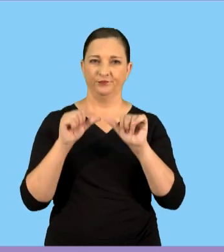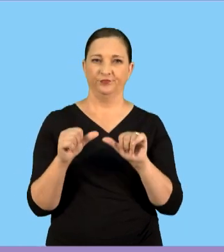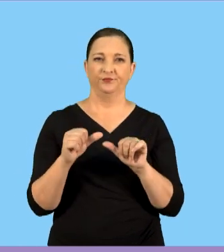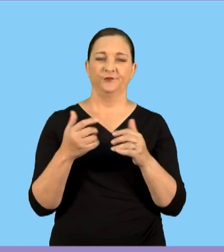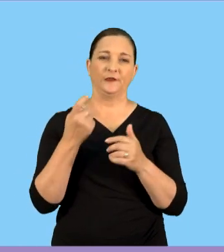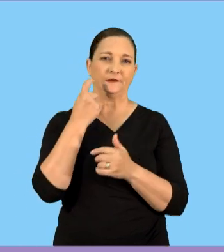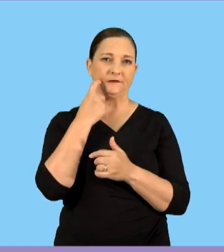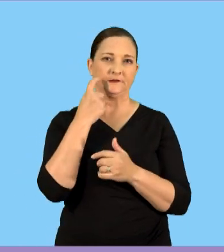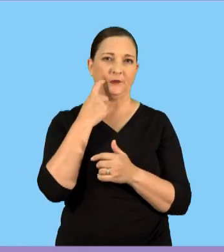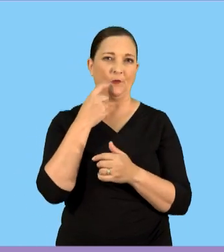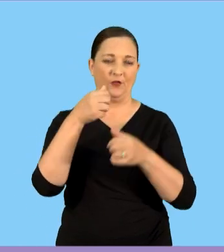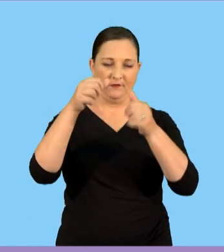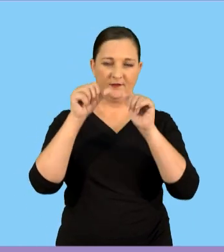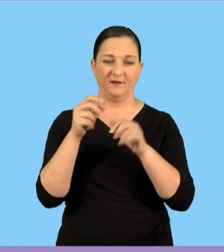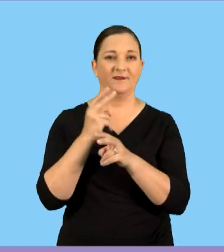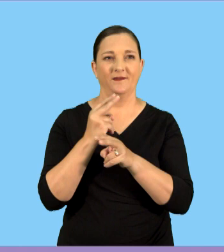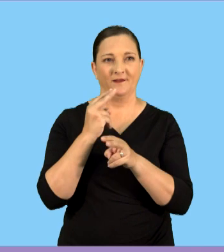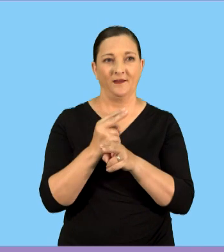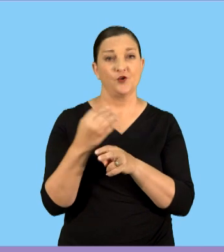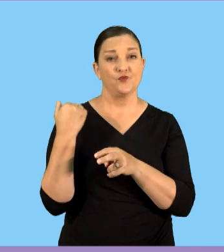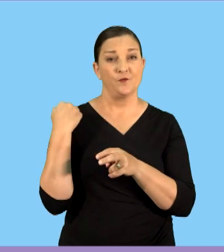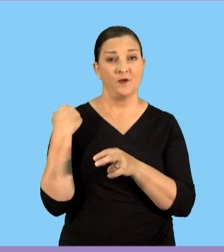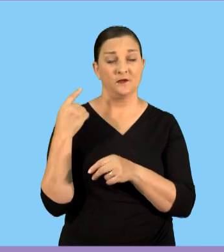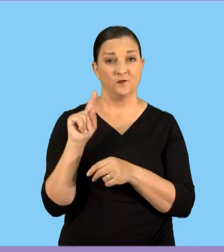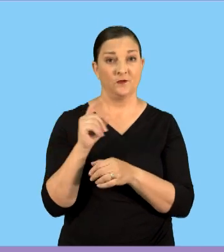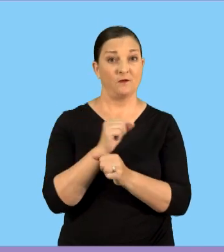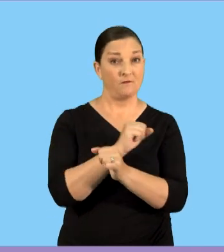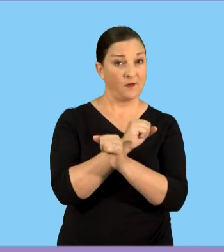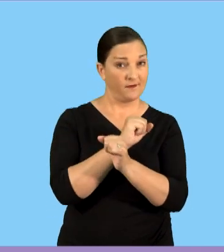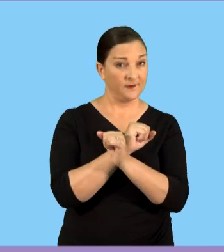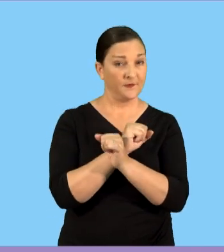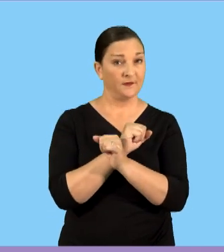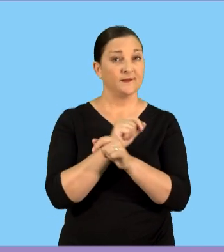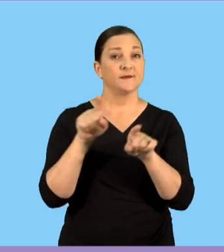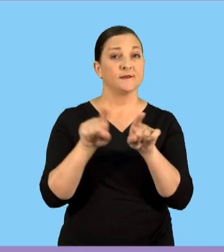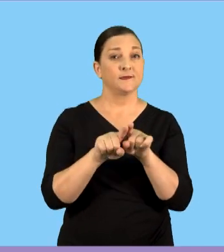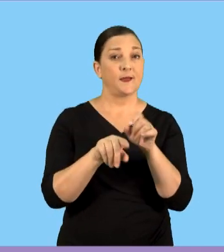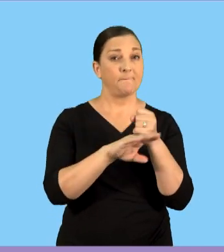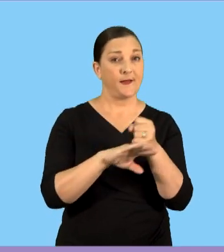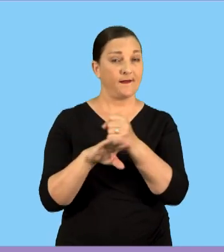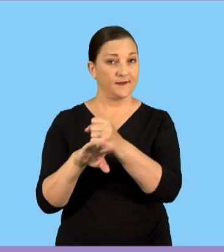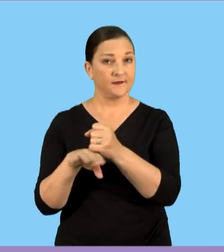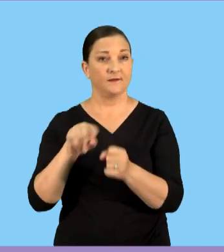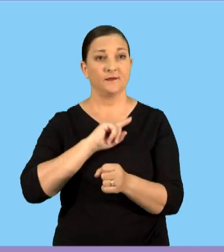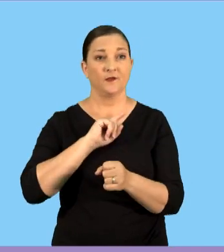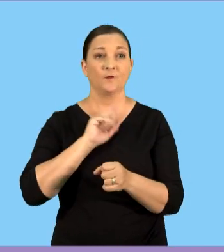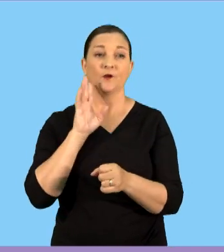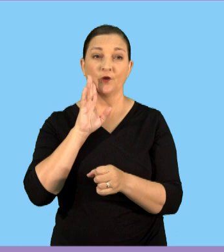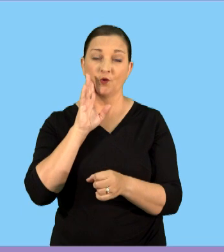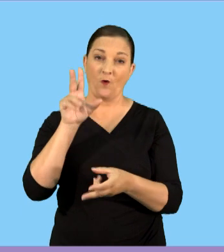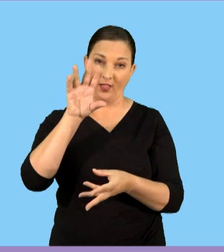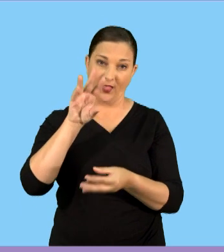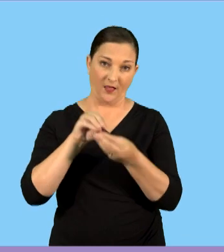Let's simplify the following as well. Again, as a reminder, if we are multiplying the same base, then we are going to